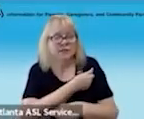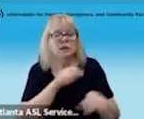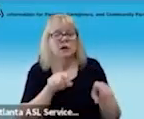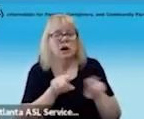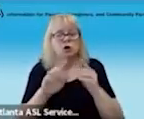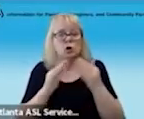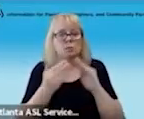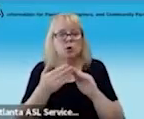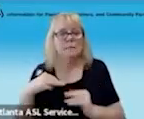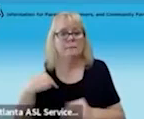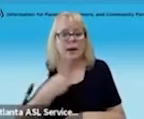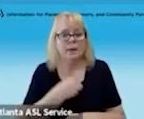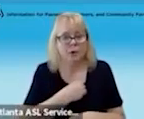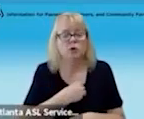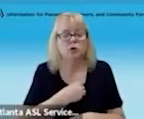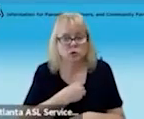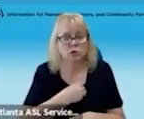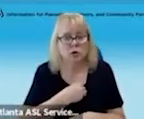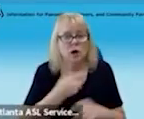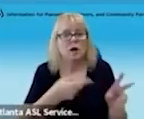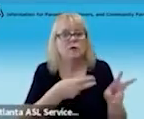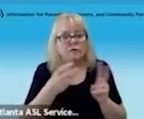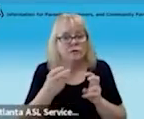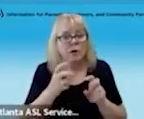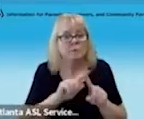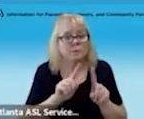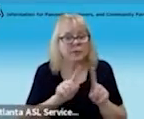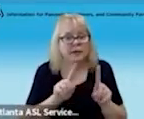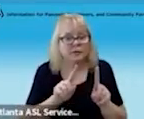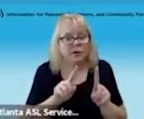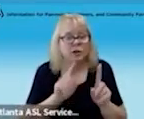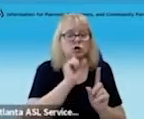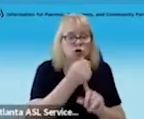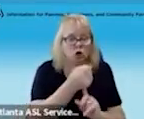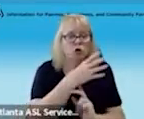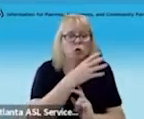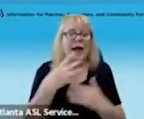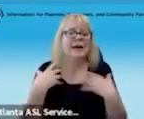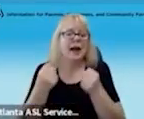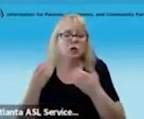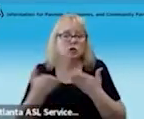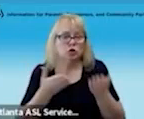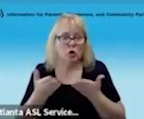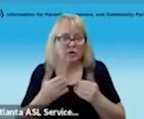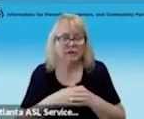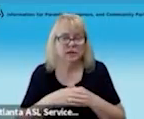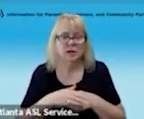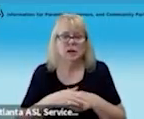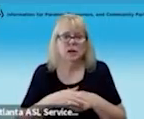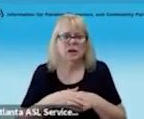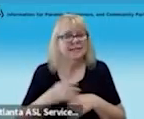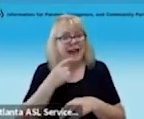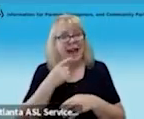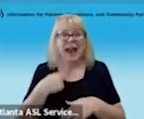received through our partnership and the work in the community is that the entry point to getting children vaccinated and also other community members,